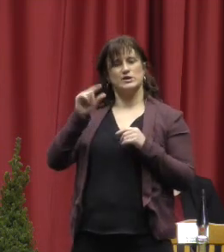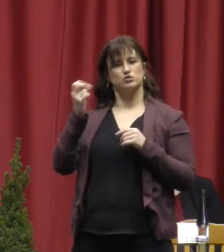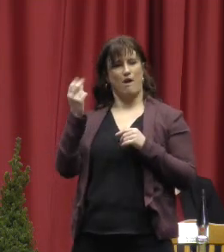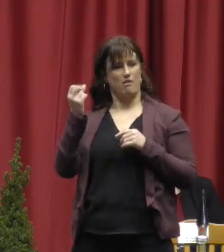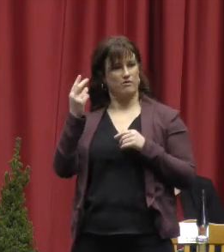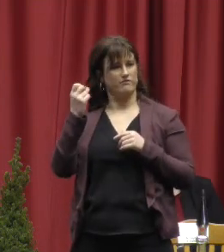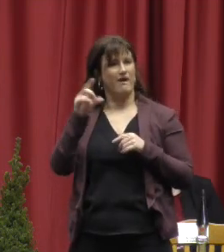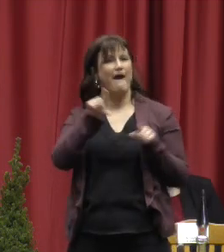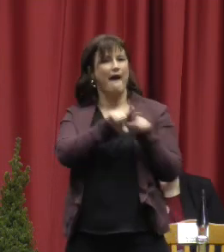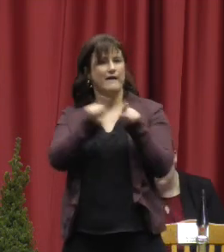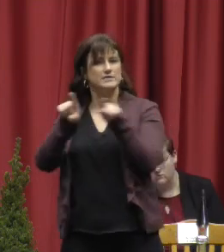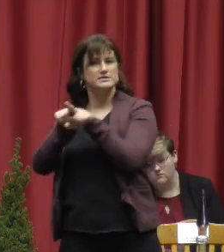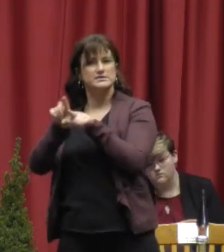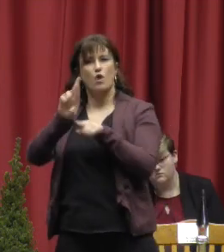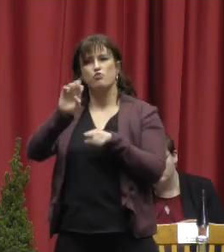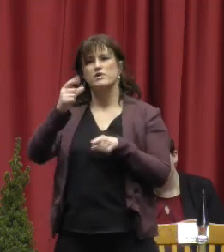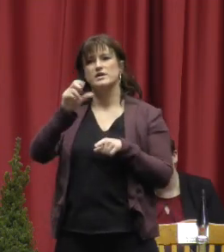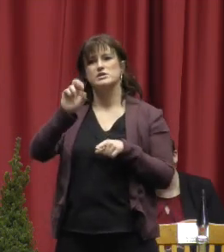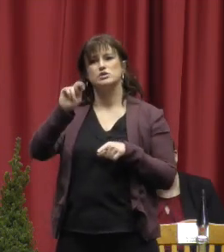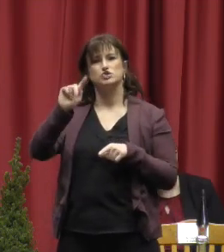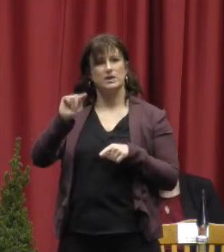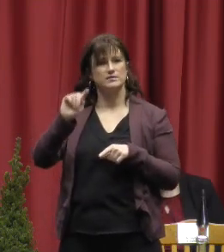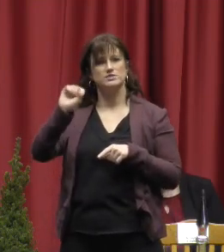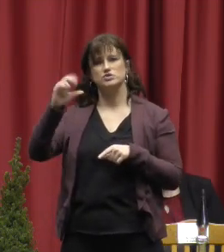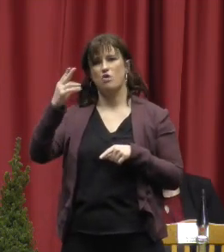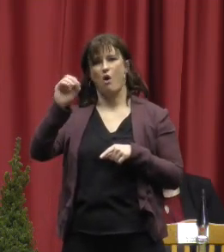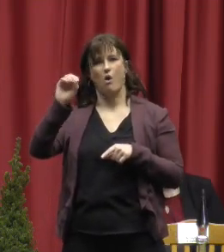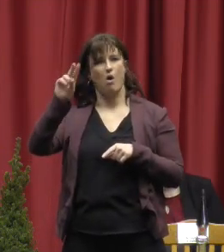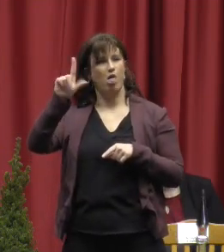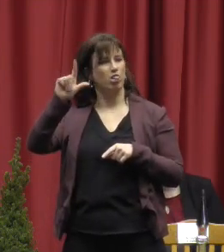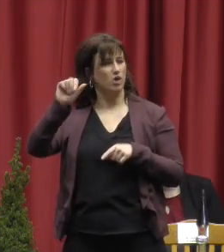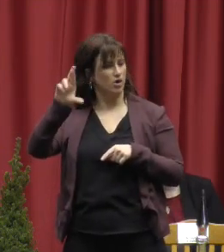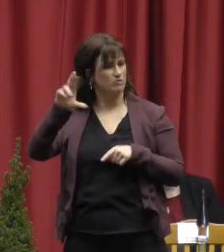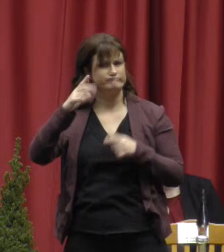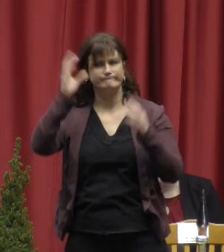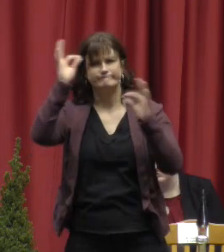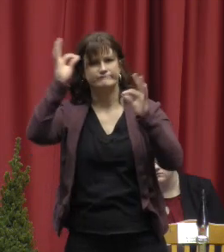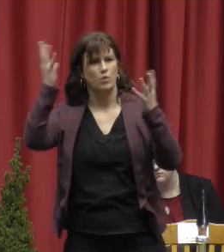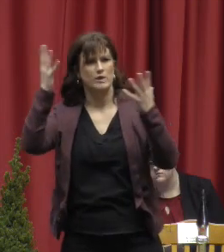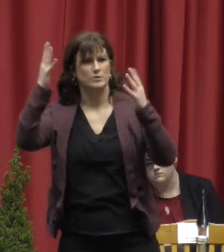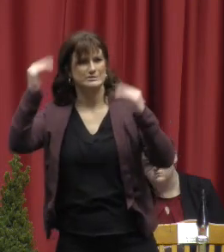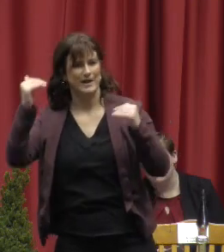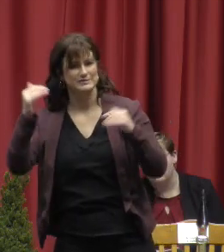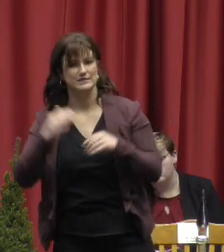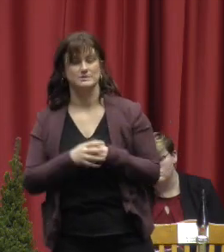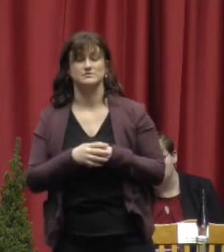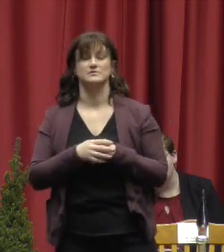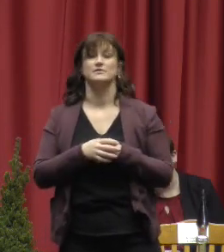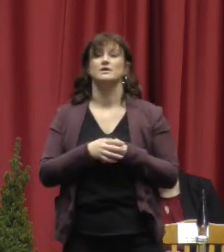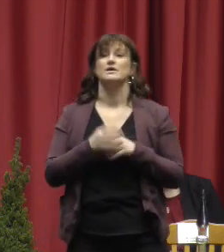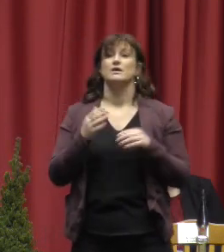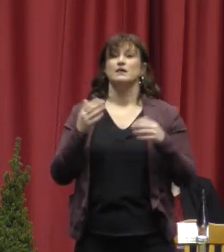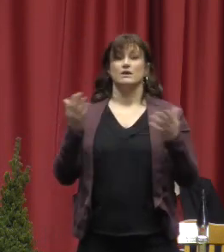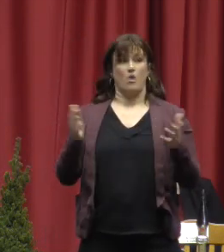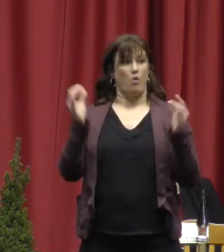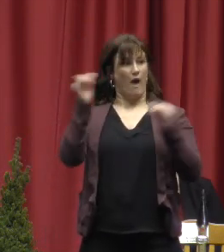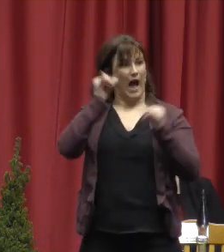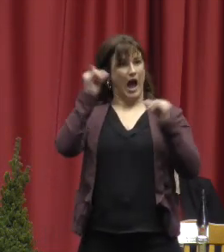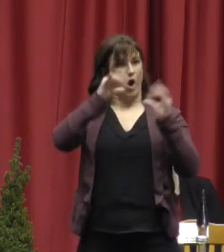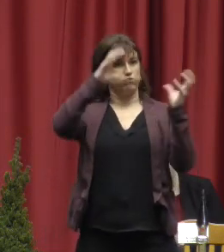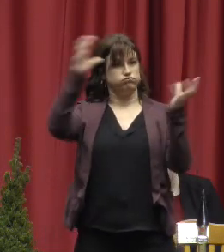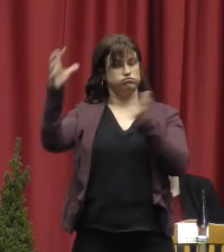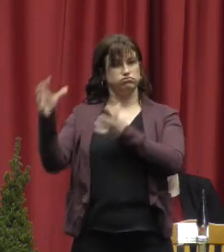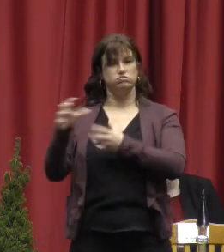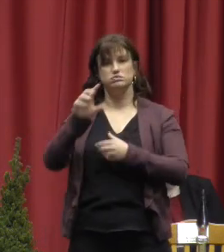expect. And let me tell you, it was a bit of a culture shock coming from the Midwest. Tumbleweeds are a real thing, not just something you see in